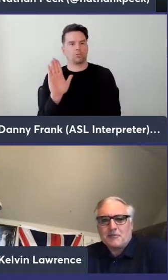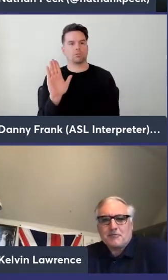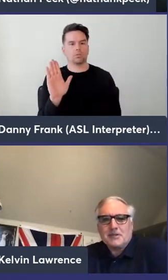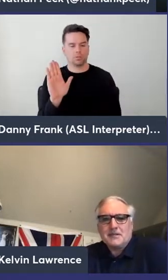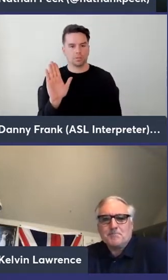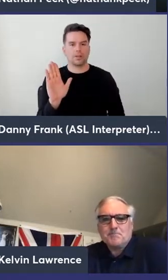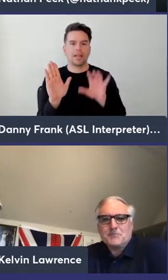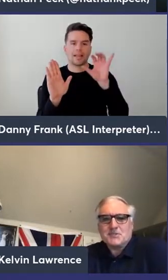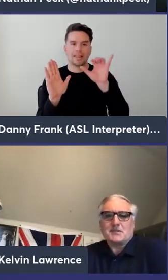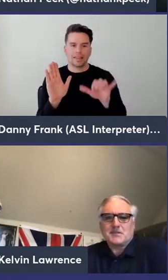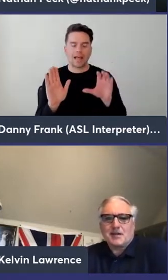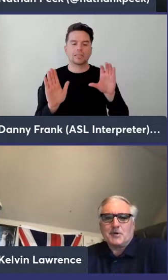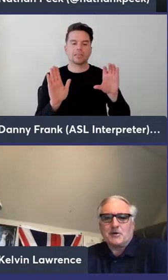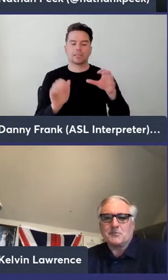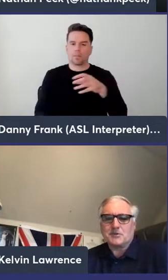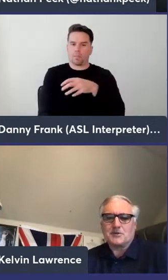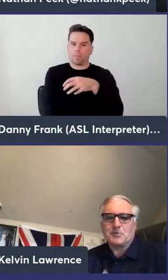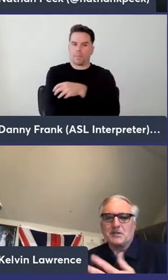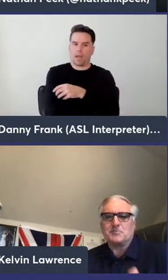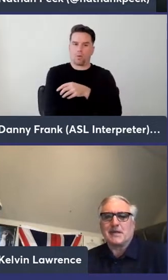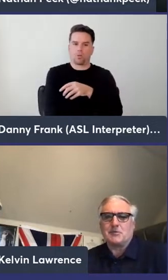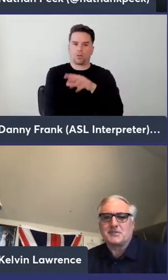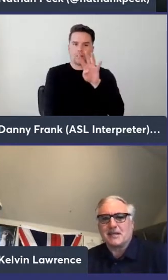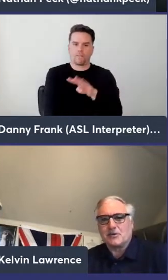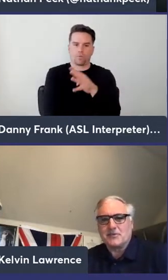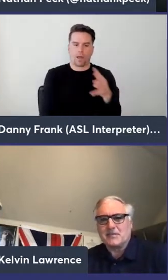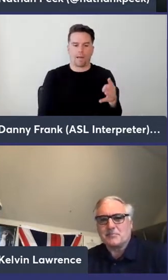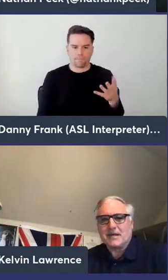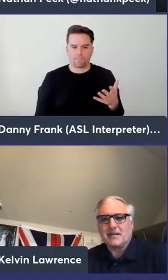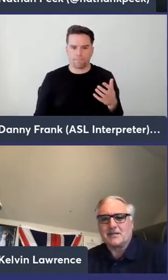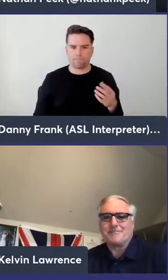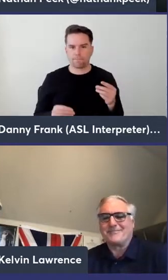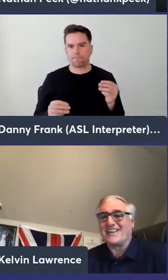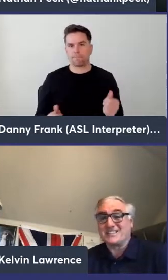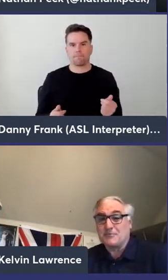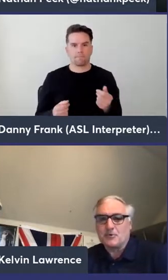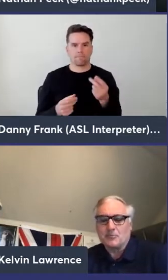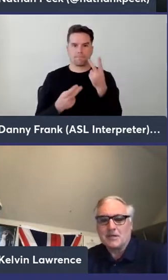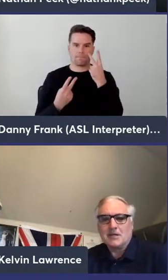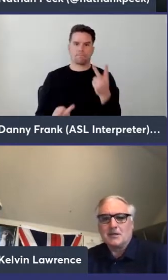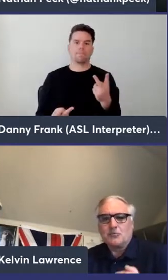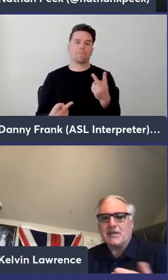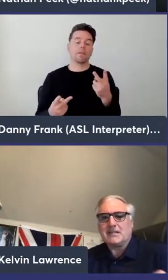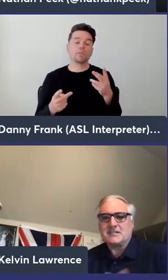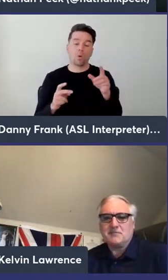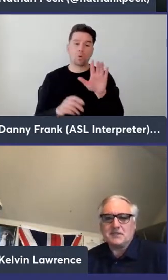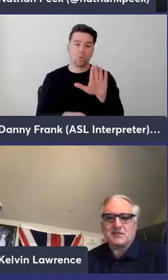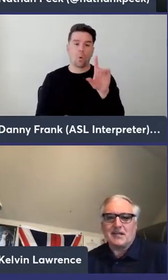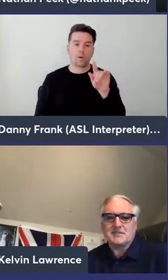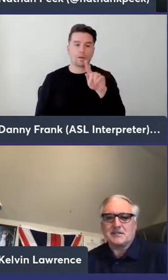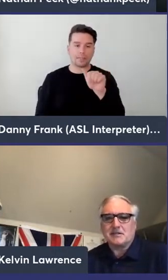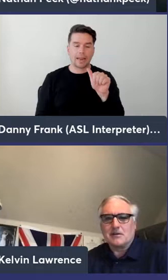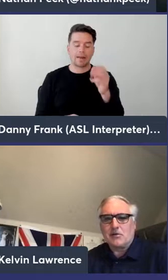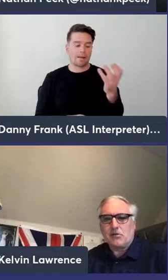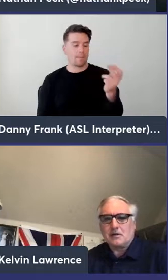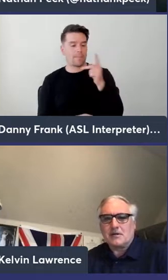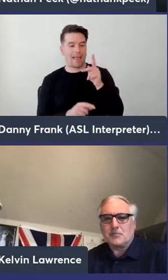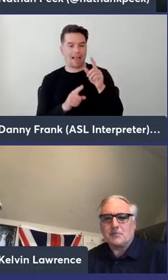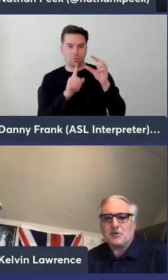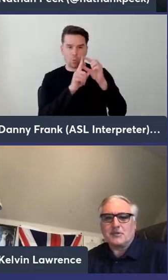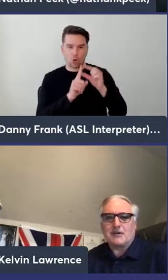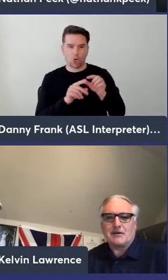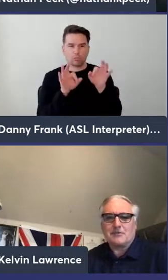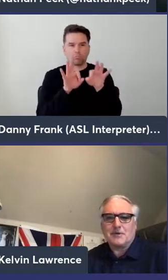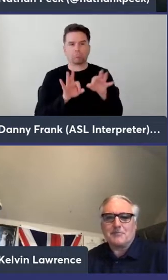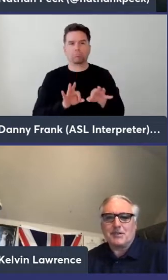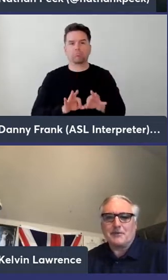of graph really starts to come home. So as well as being able to get your data back in a text form, we can actually visualize it. We